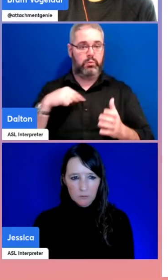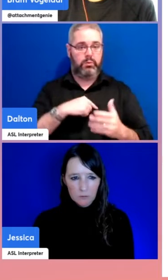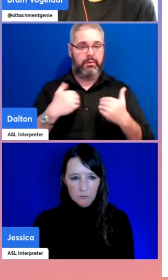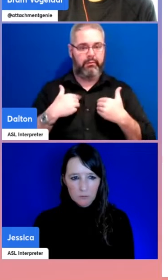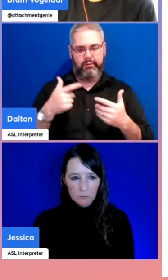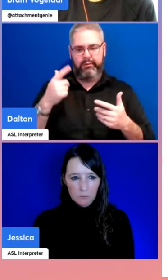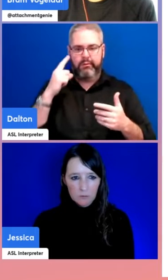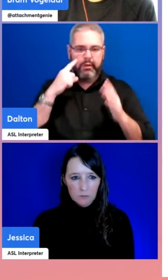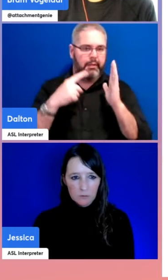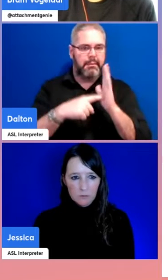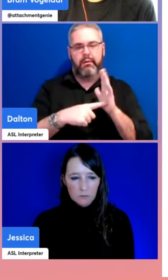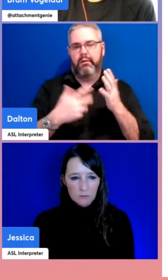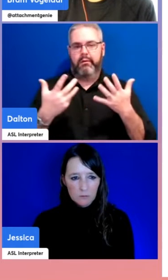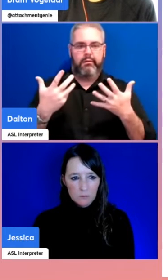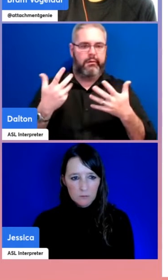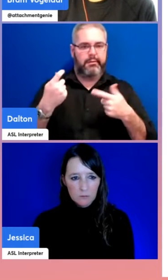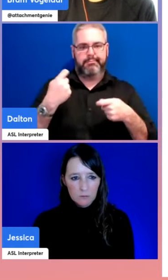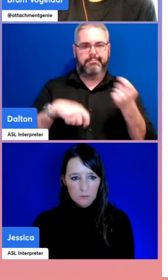instead of